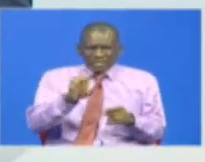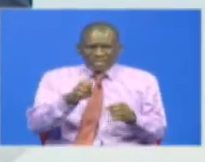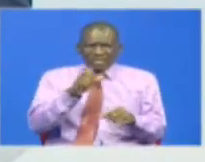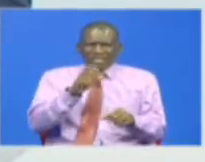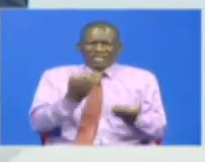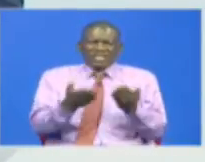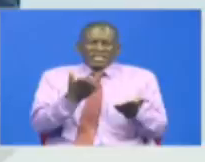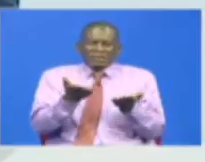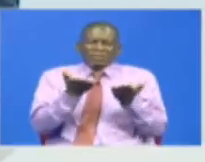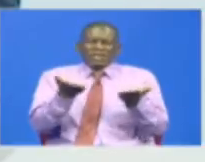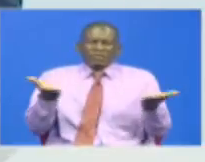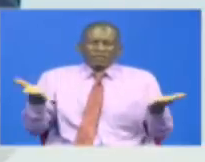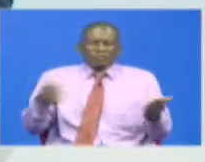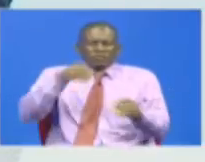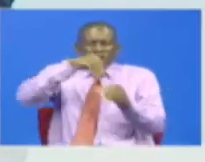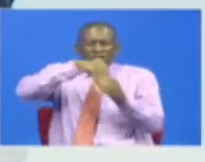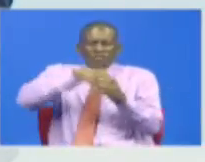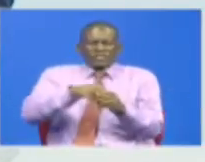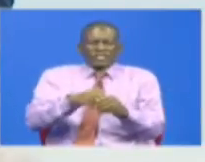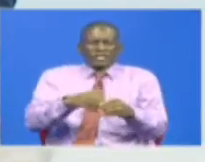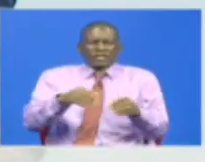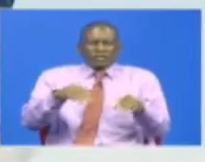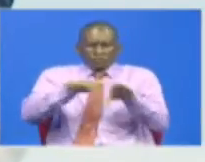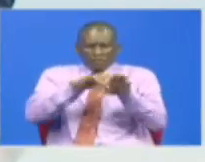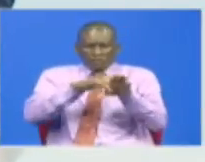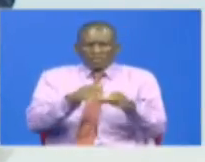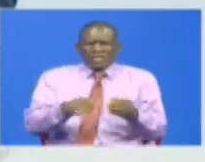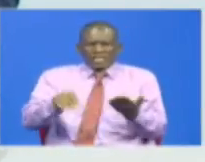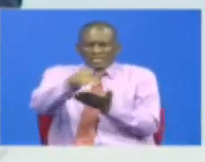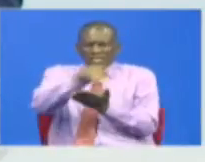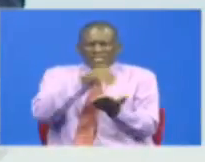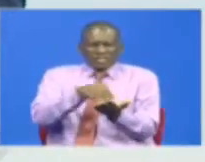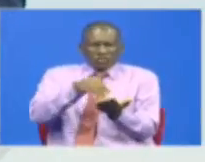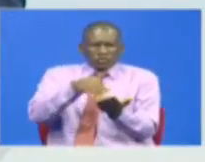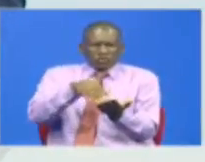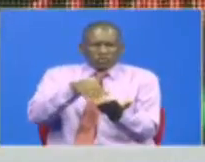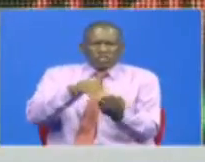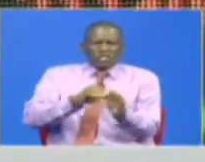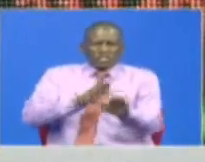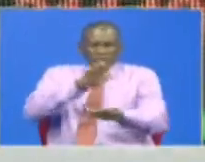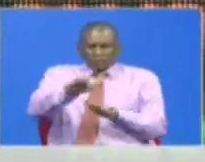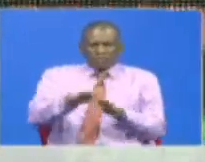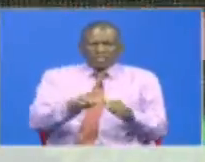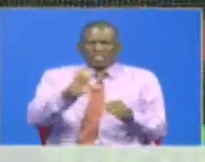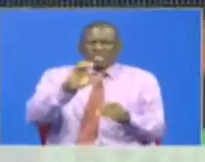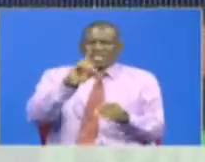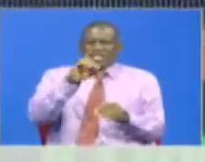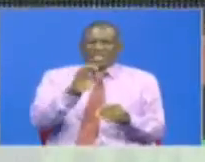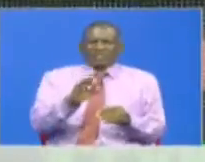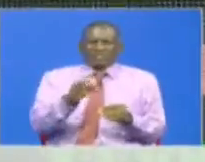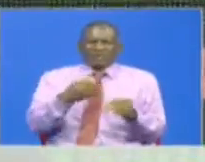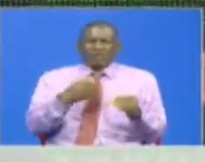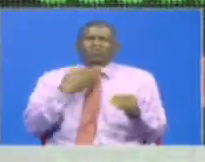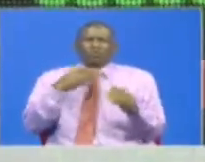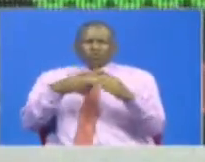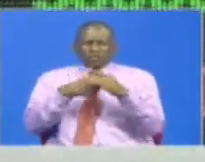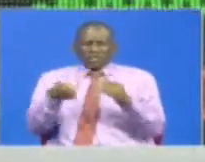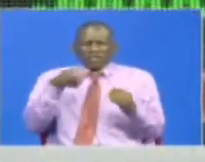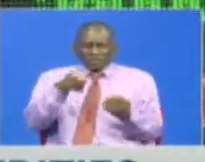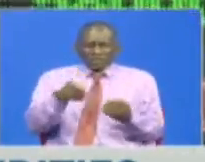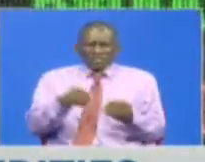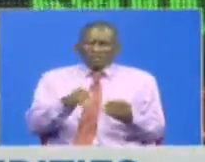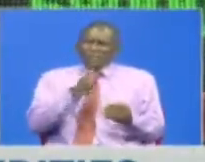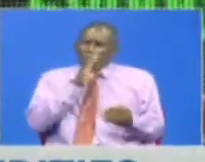investor participation in the capital markets. The Central Depository and Settlement Corporation, CDSC, this morning rolled out the securities lending and borrowing